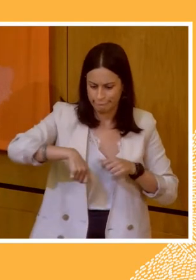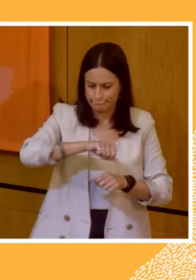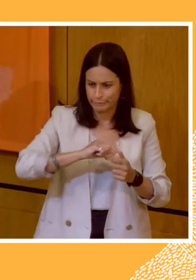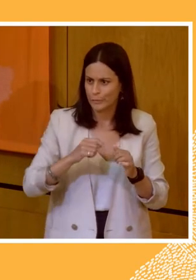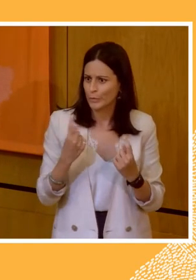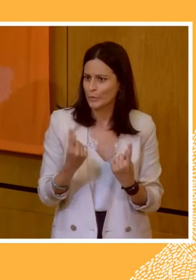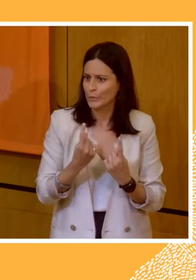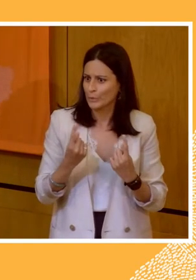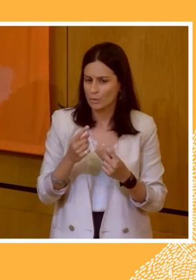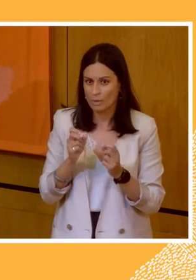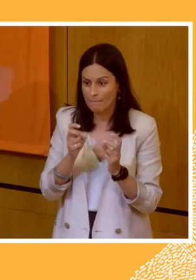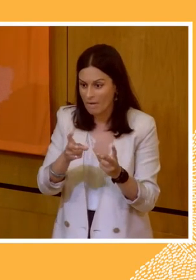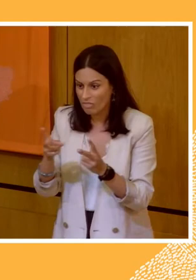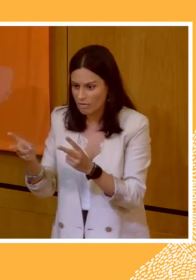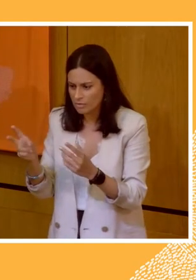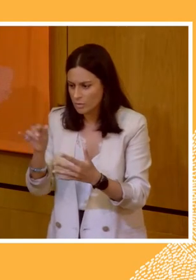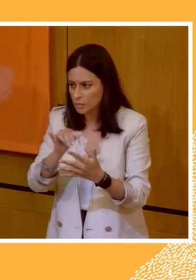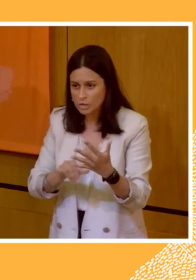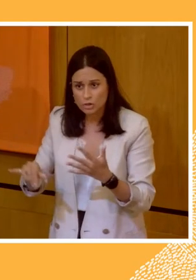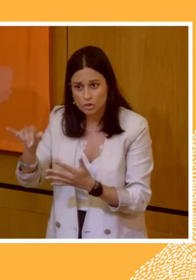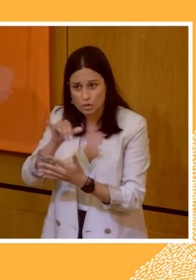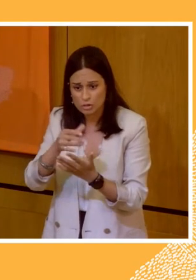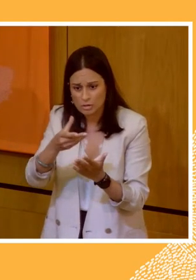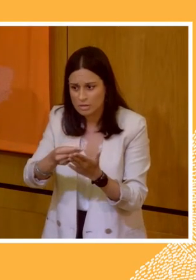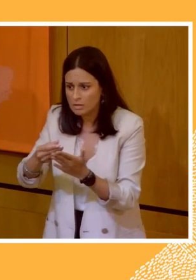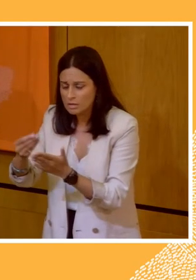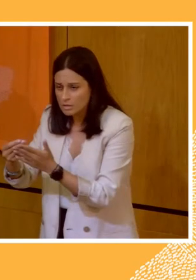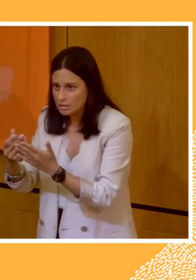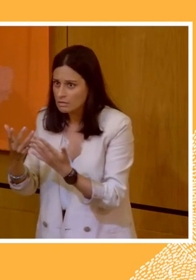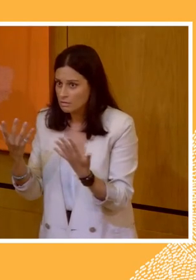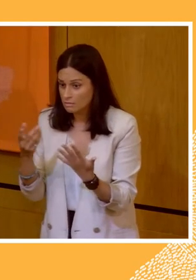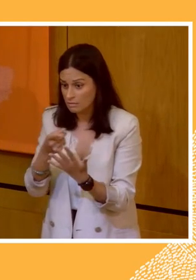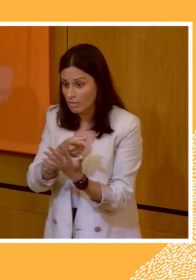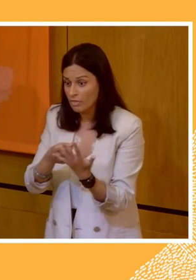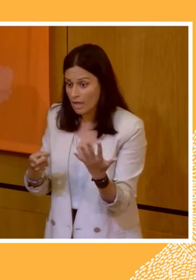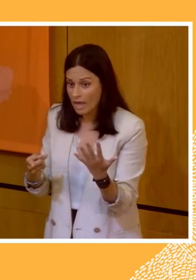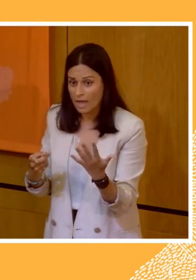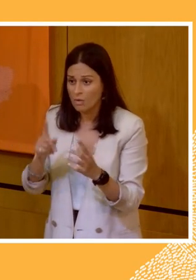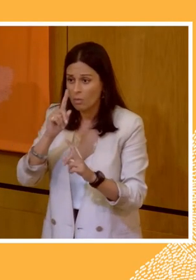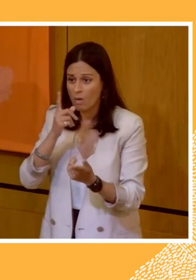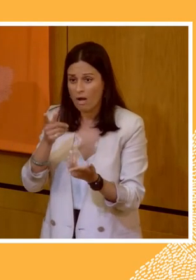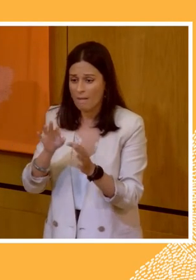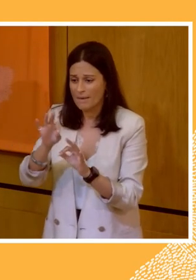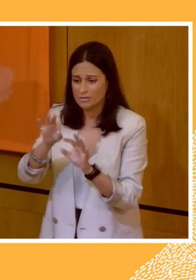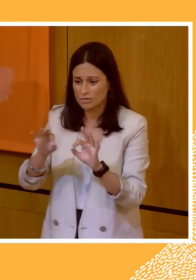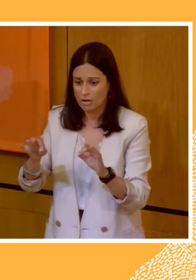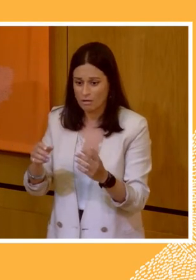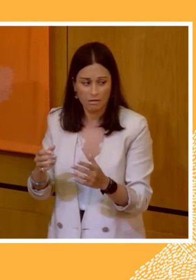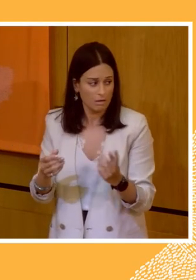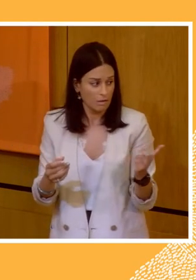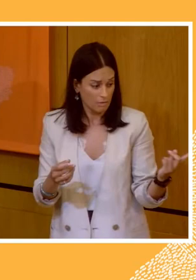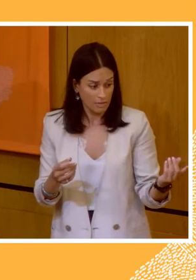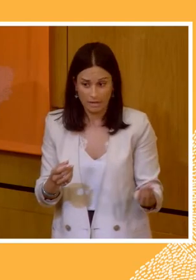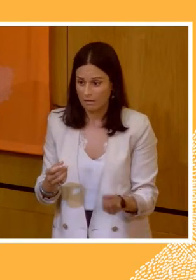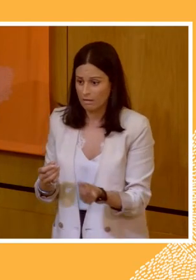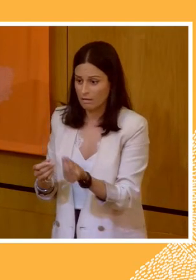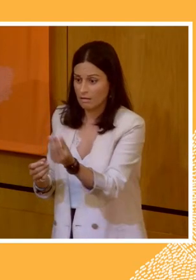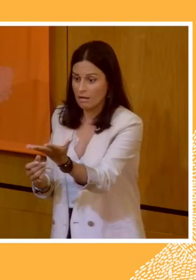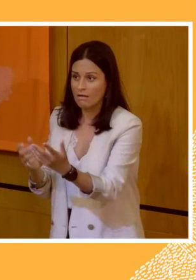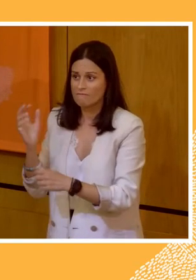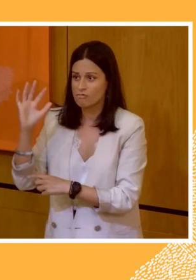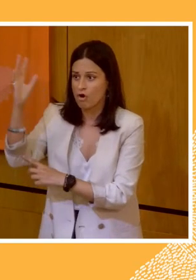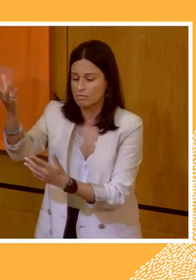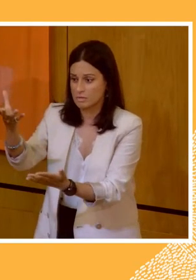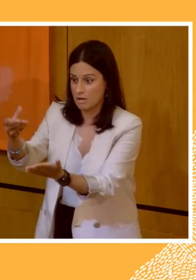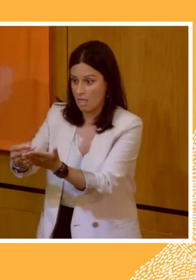the methods that you can use to record things are almost immeasurable. You know, you could take this into a forest and get something, right?